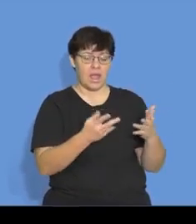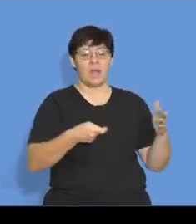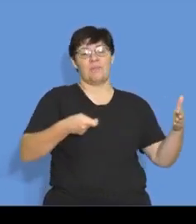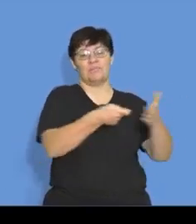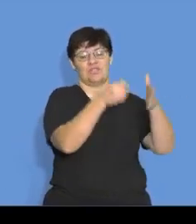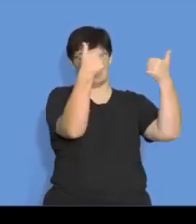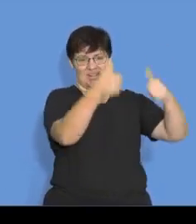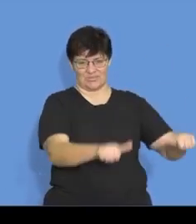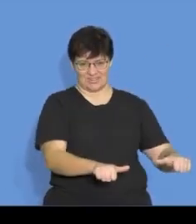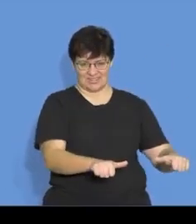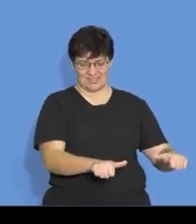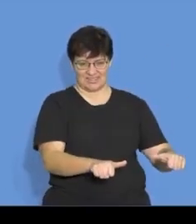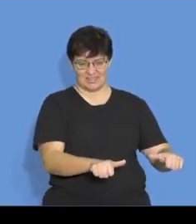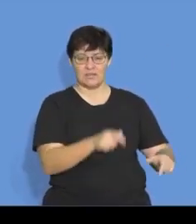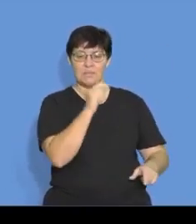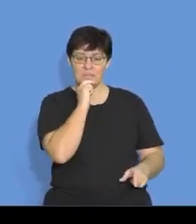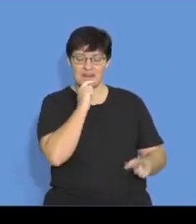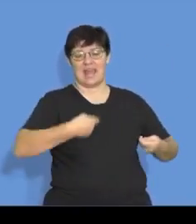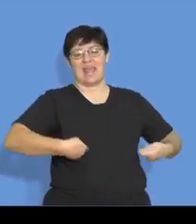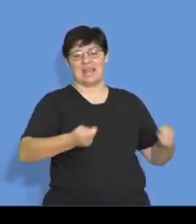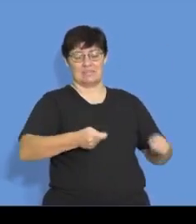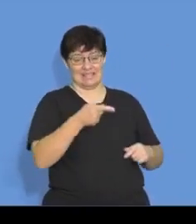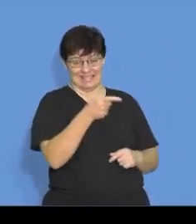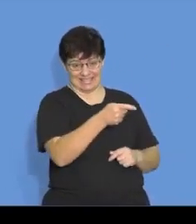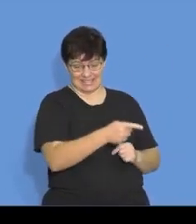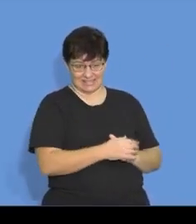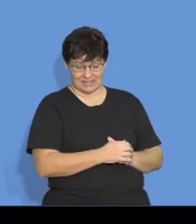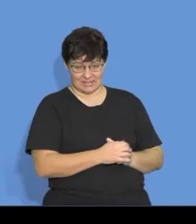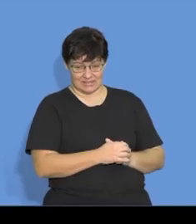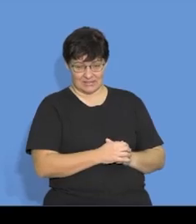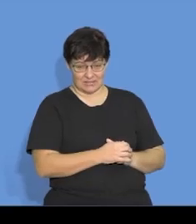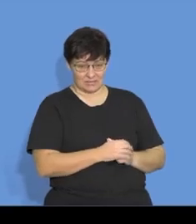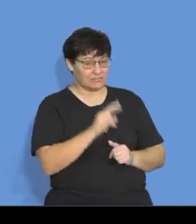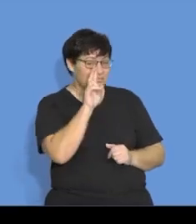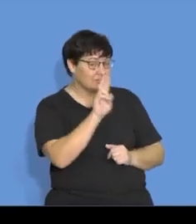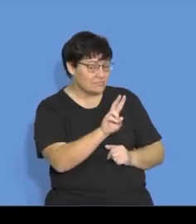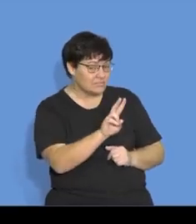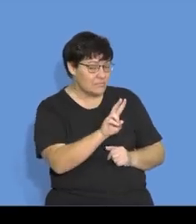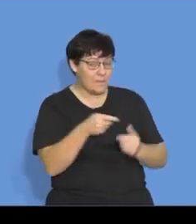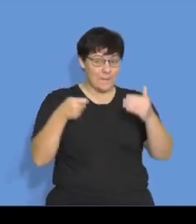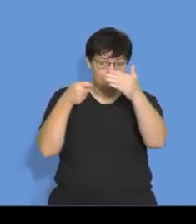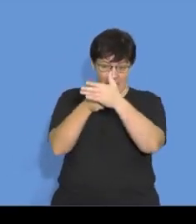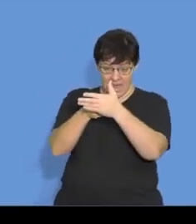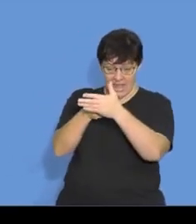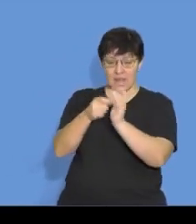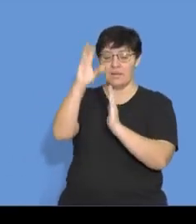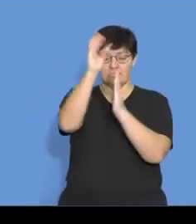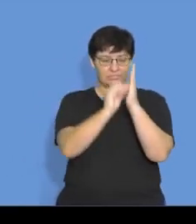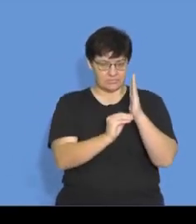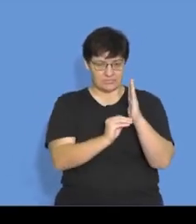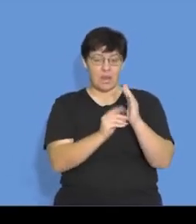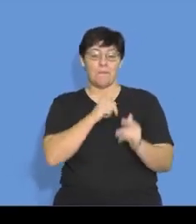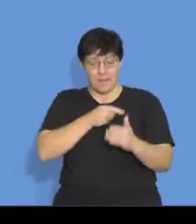account, which is regarded as an expense. Notice, when you buy stock, you record it in